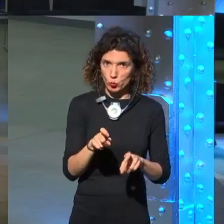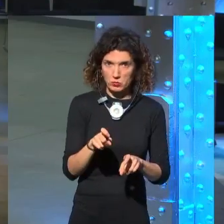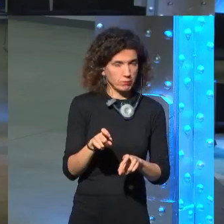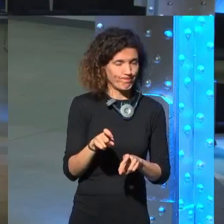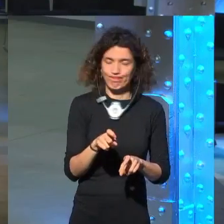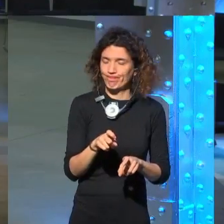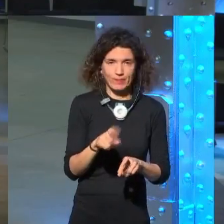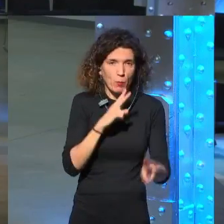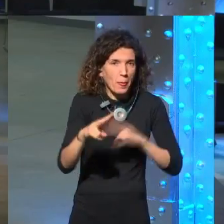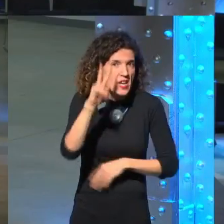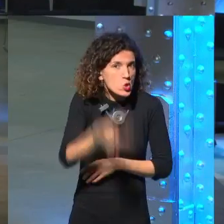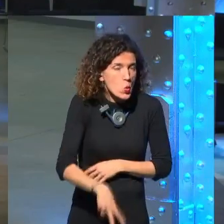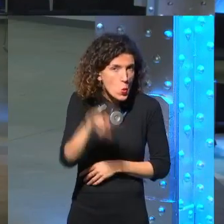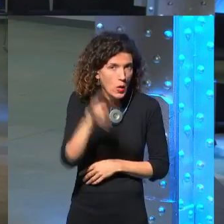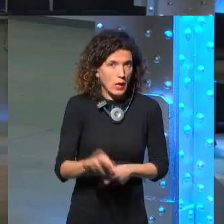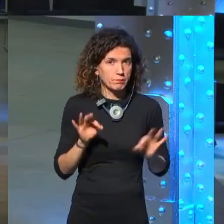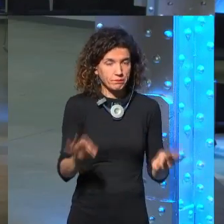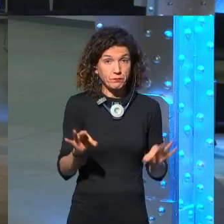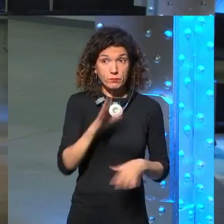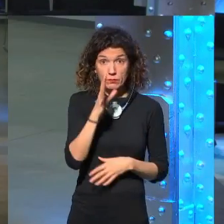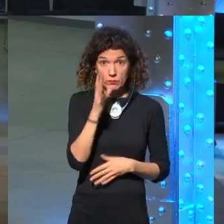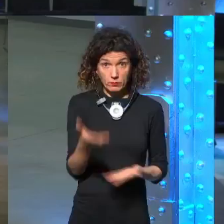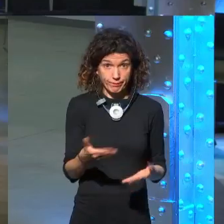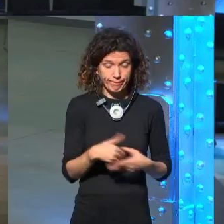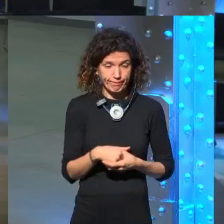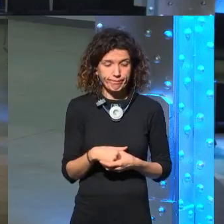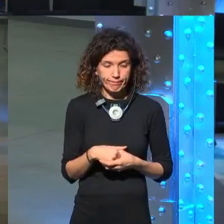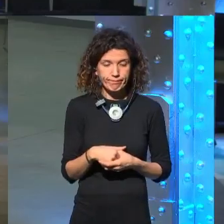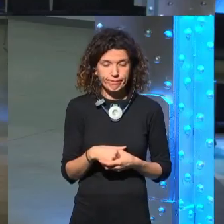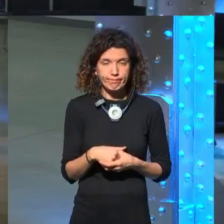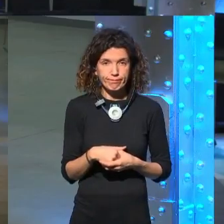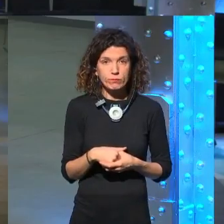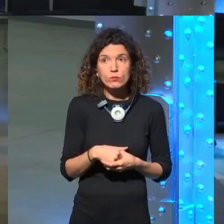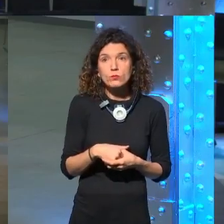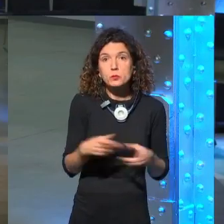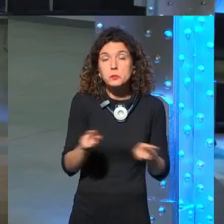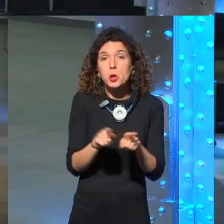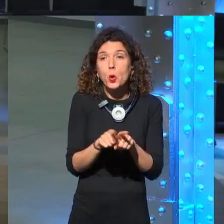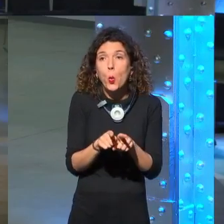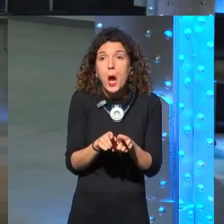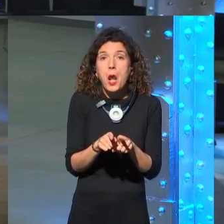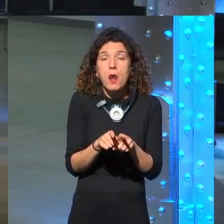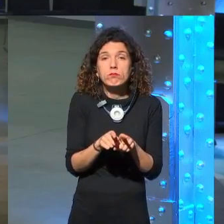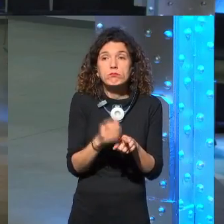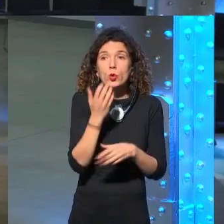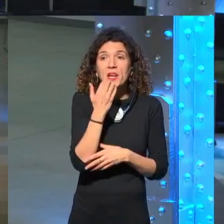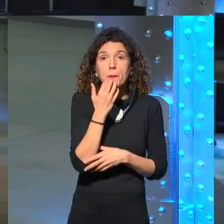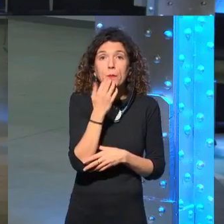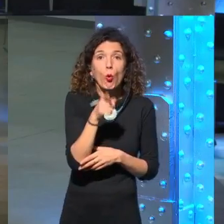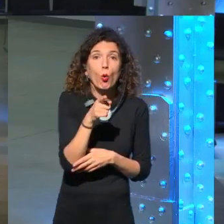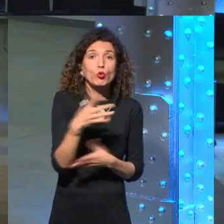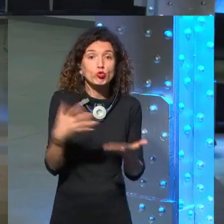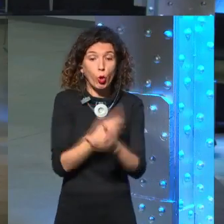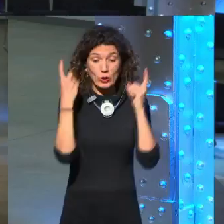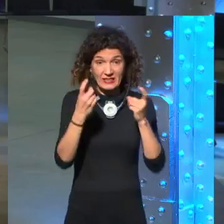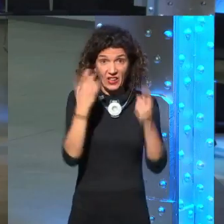to answer. Because that's like a red rag to any scientist. Any scientist is going to say, well, I'm going to prove you wrong. So